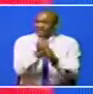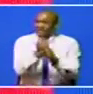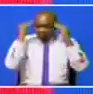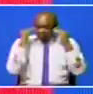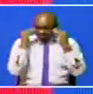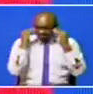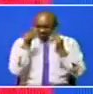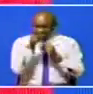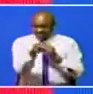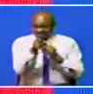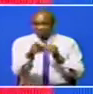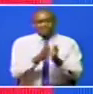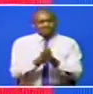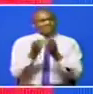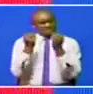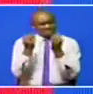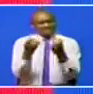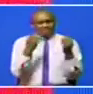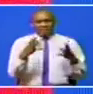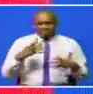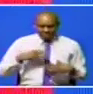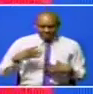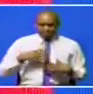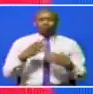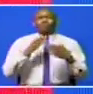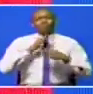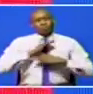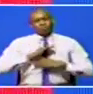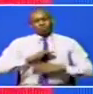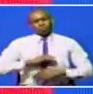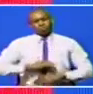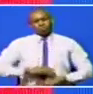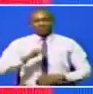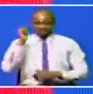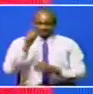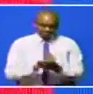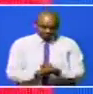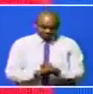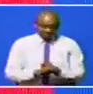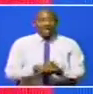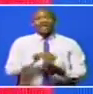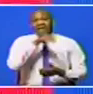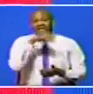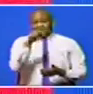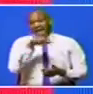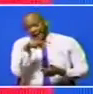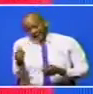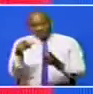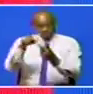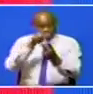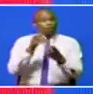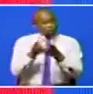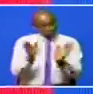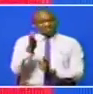Supreme Court, triggered a massive collective sigh of relief in Kenya. Despite Raila saying other options still remain